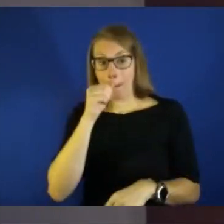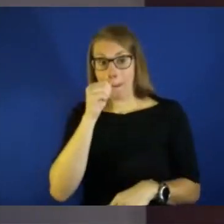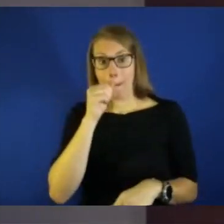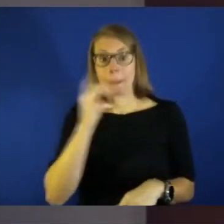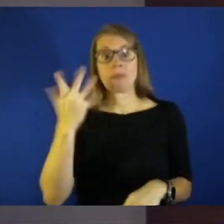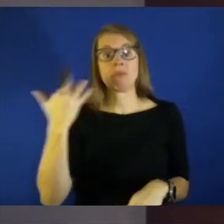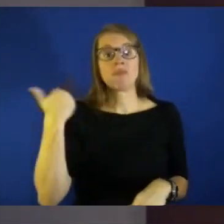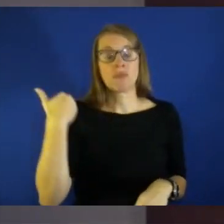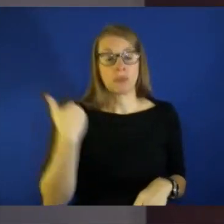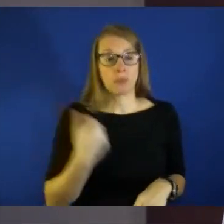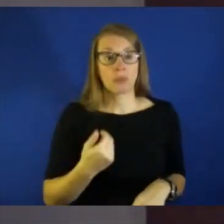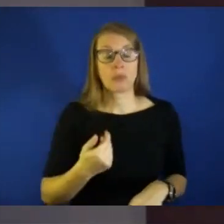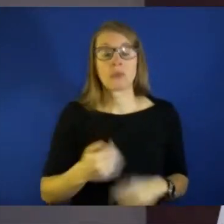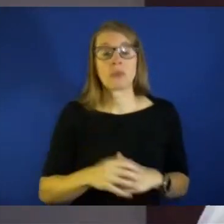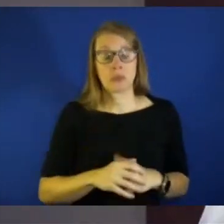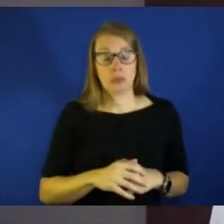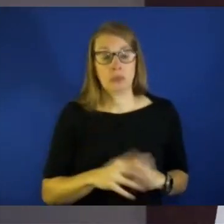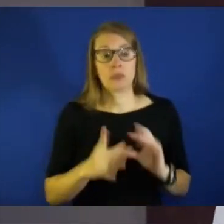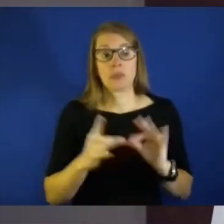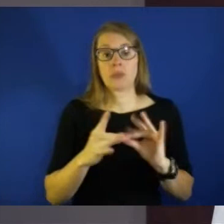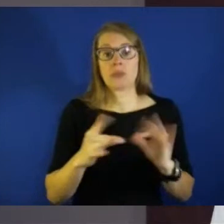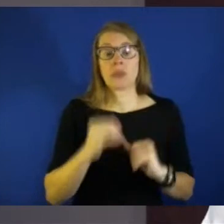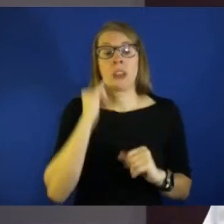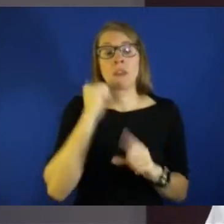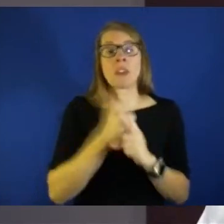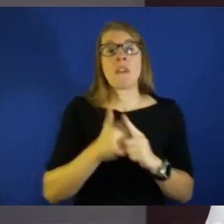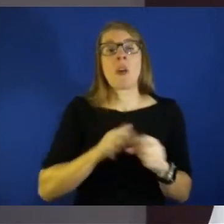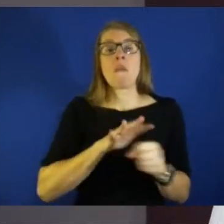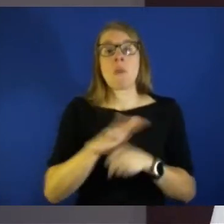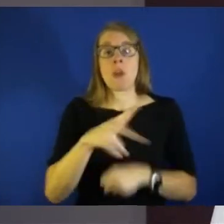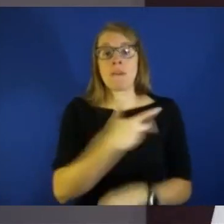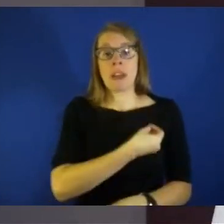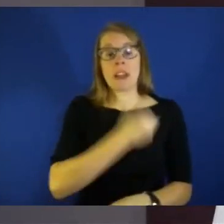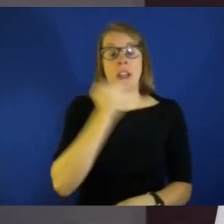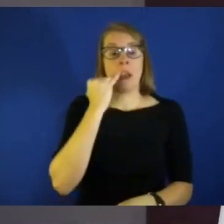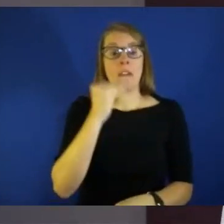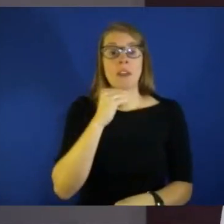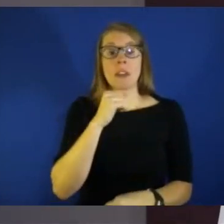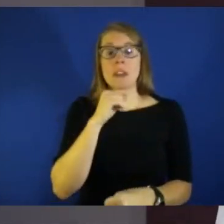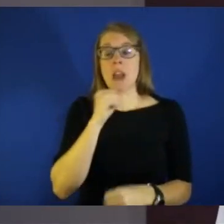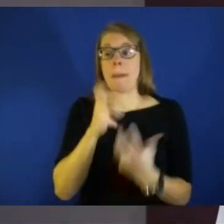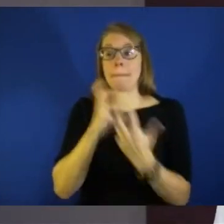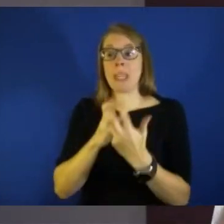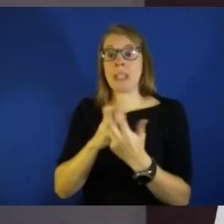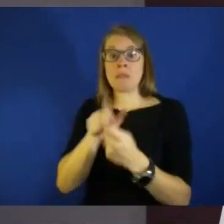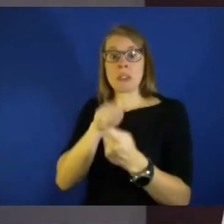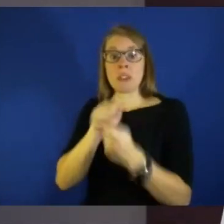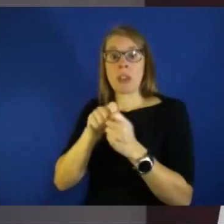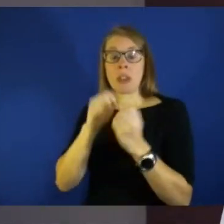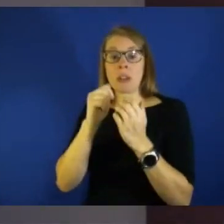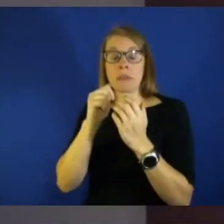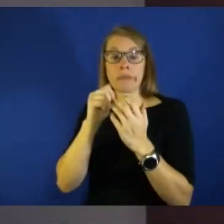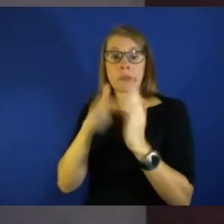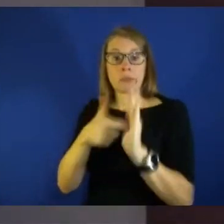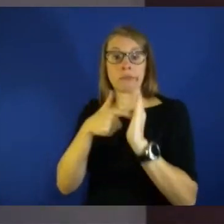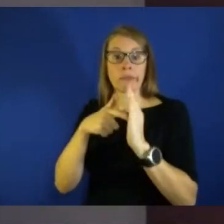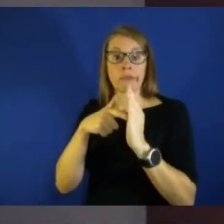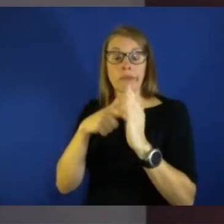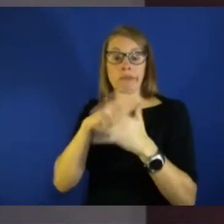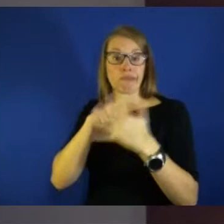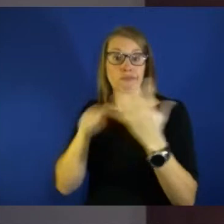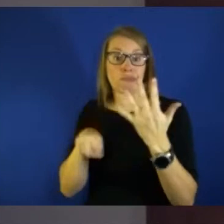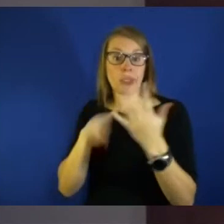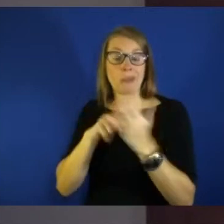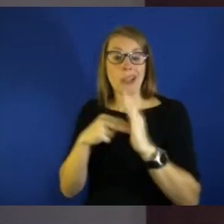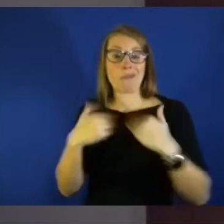was a time when we were saying if you're fully vaccinated, if you don't meet certain criteria, that makes us think you wouldn't respond as well, then we